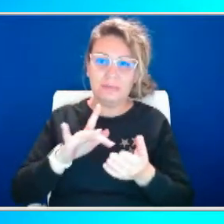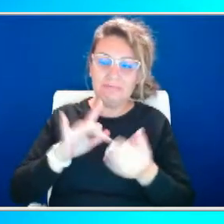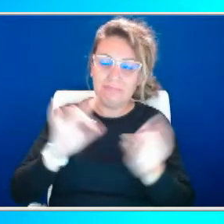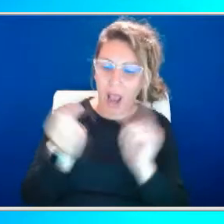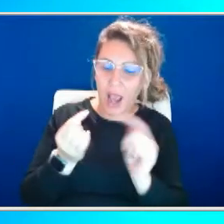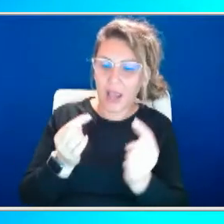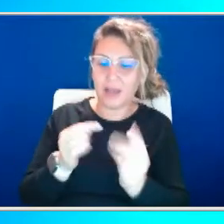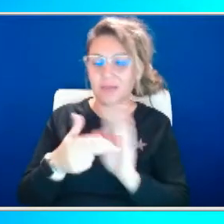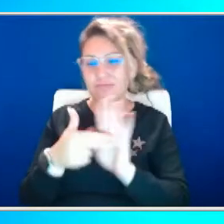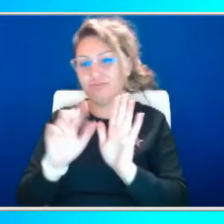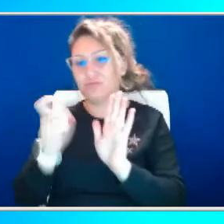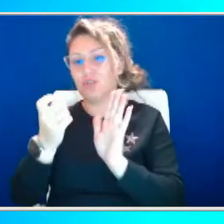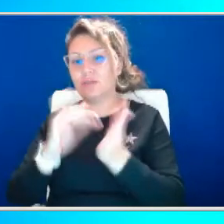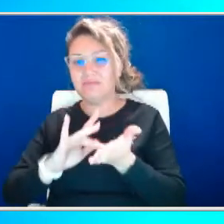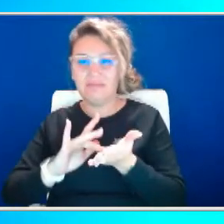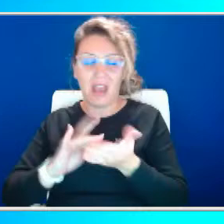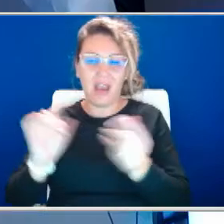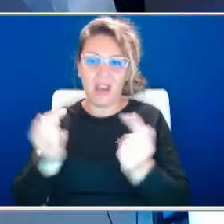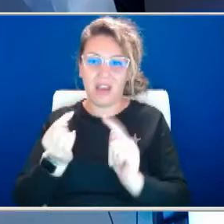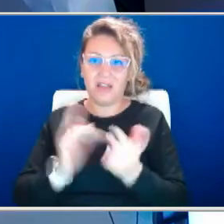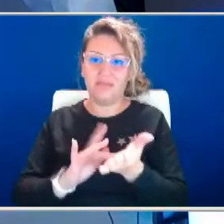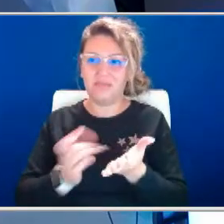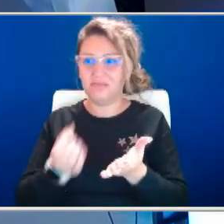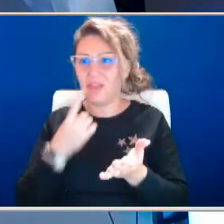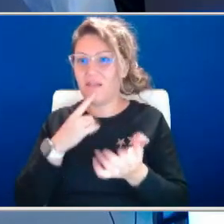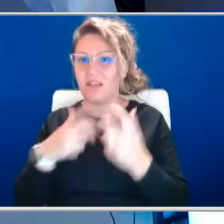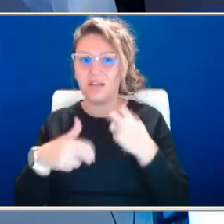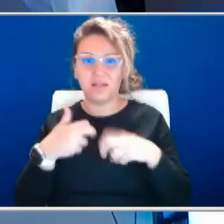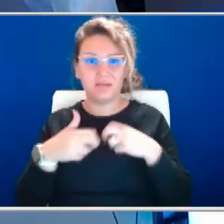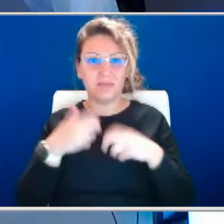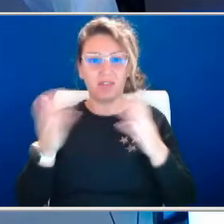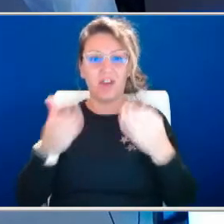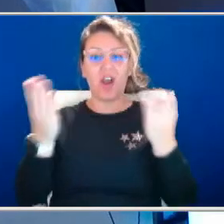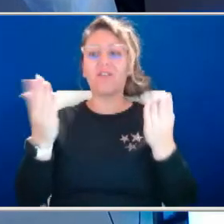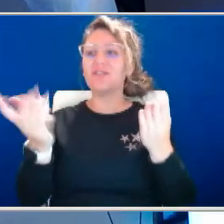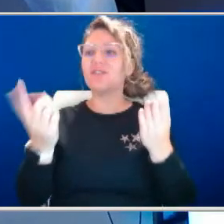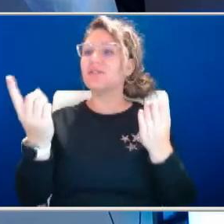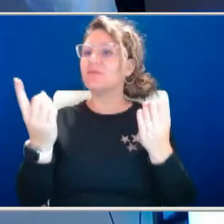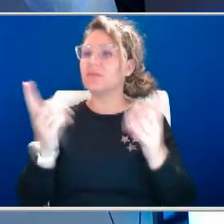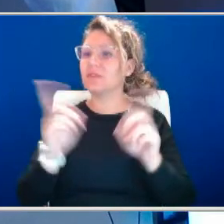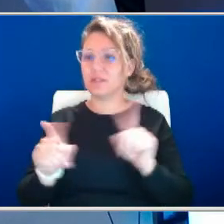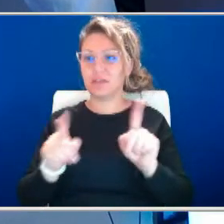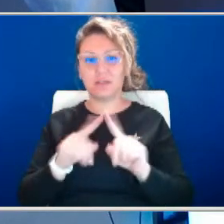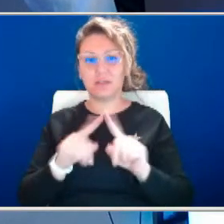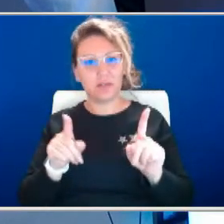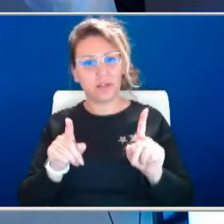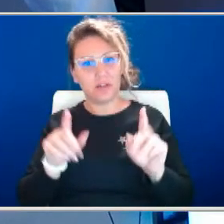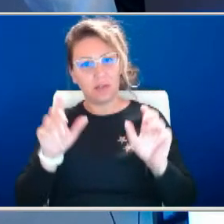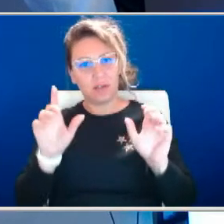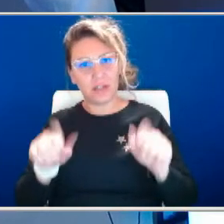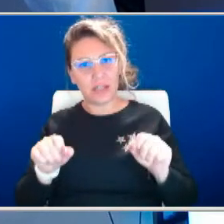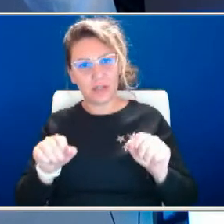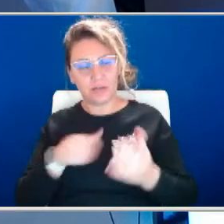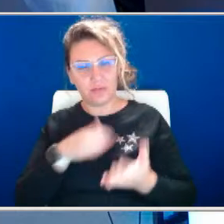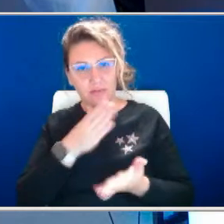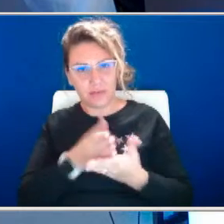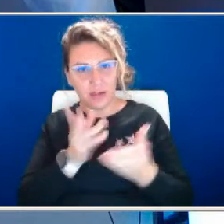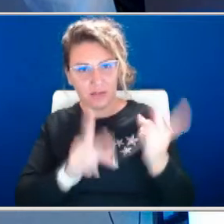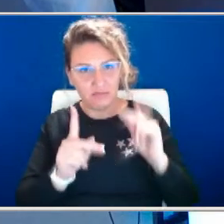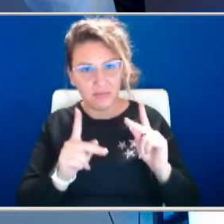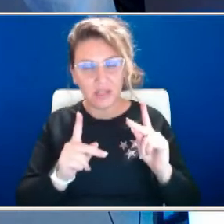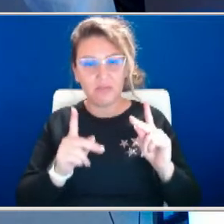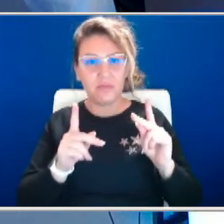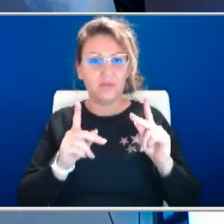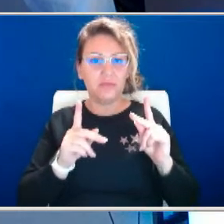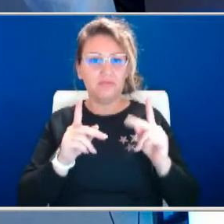medications. That's a problem. So we can offer them something different. Have you been able to get people off? I mean, have you seen these successful stories